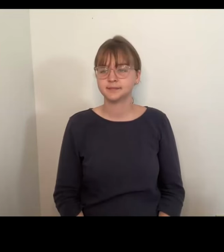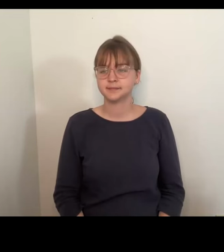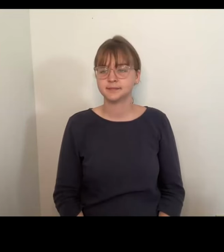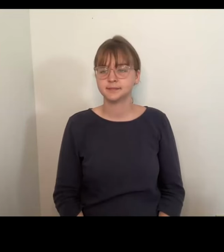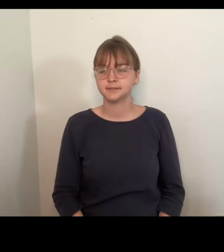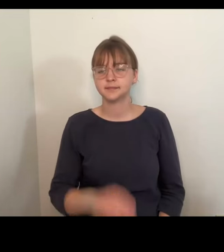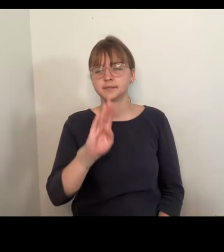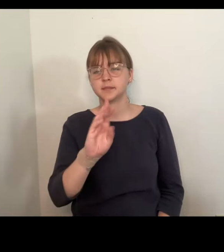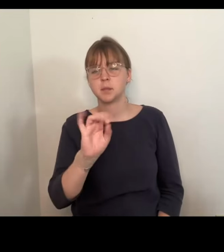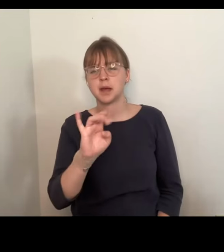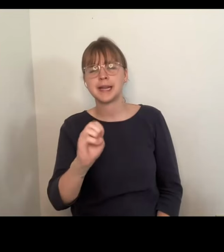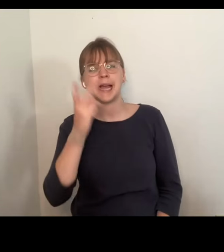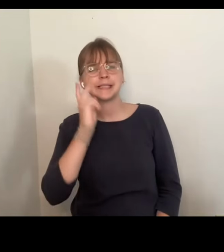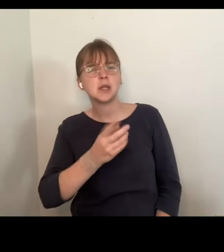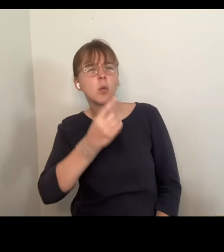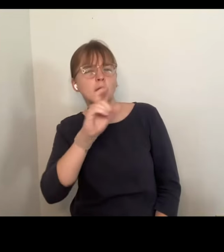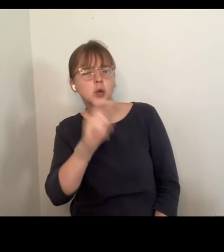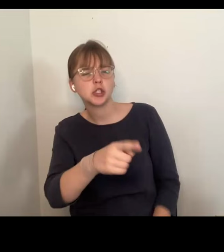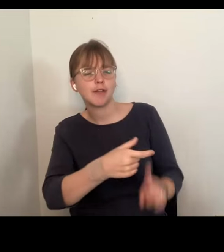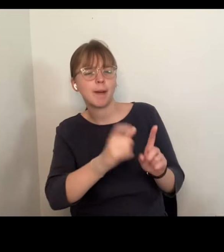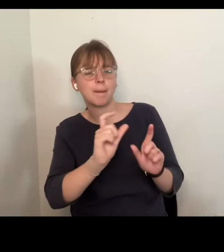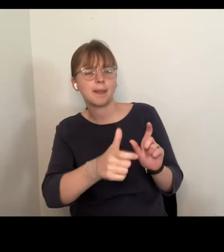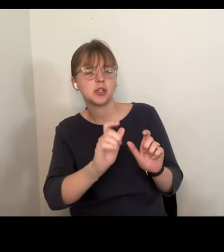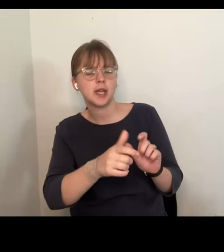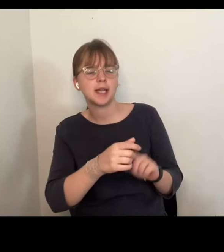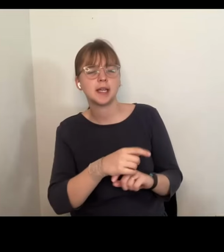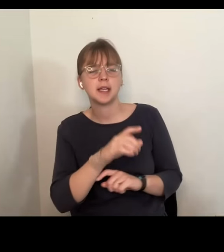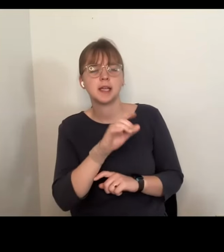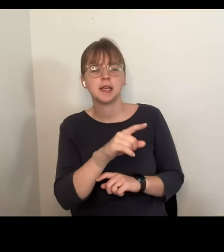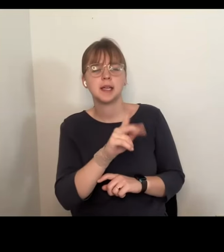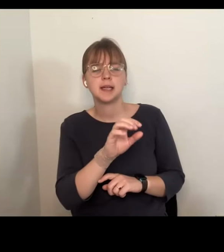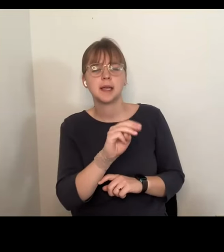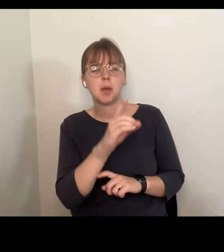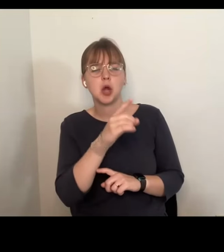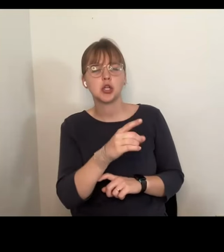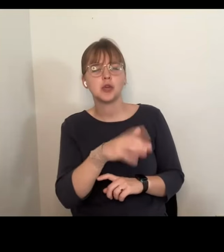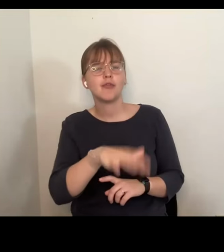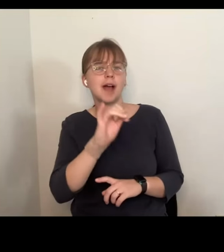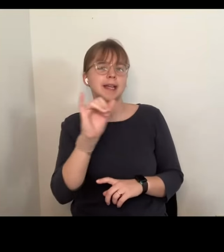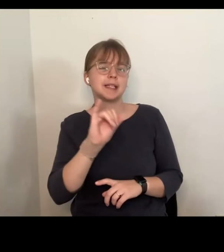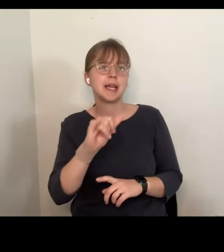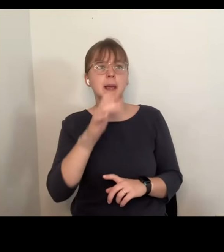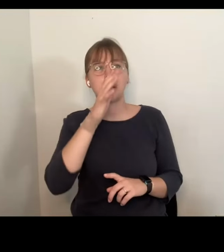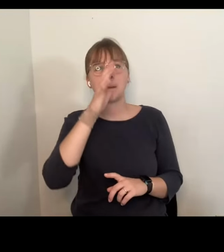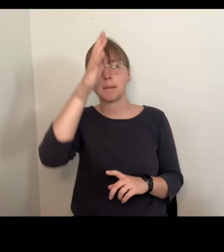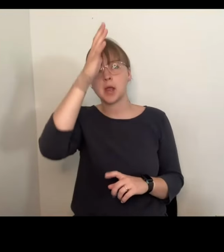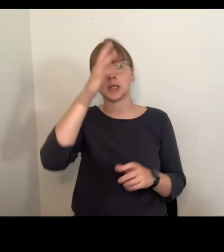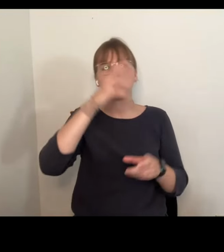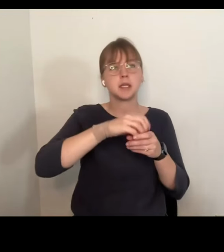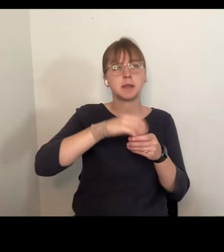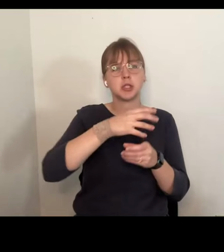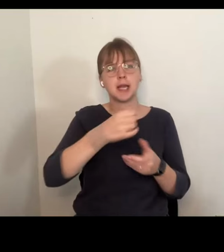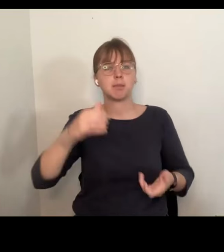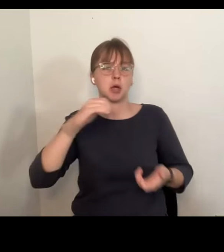I see one question. Kim, are you finding that parent participation in parent partnership ebbs and flows? We